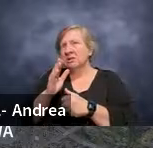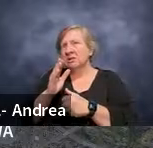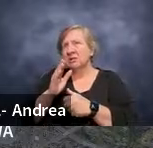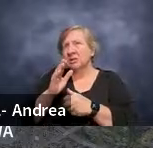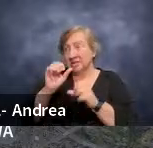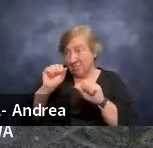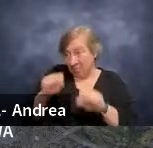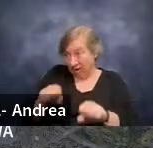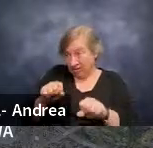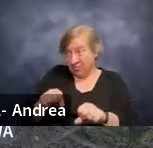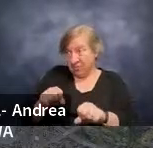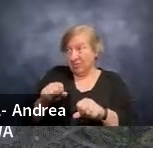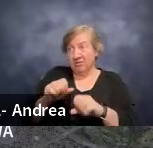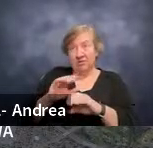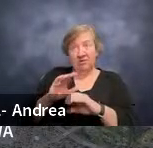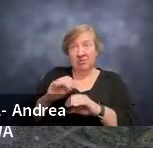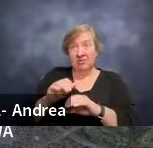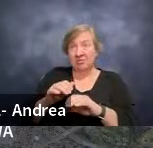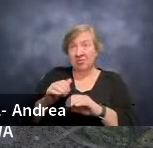built?